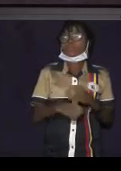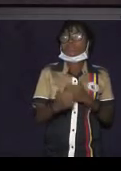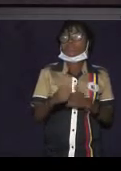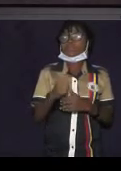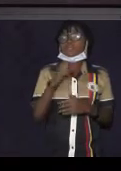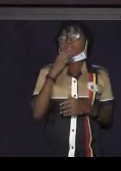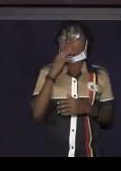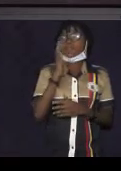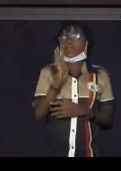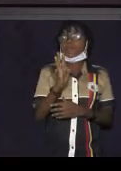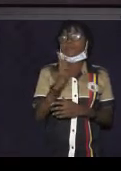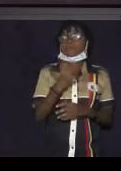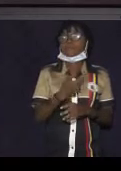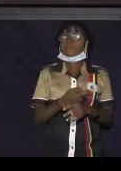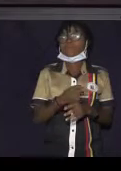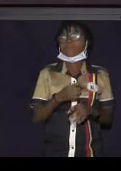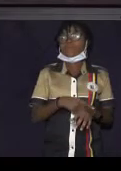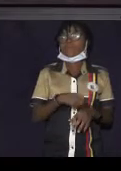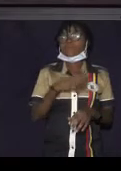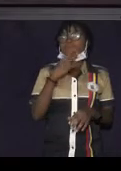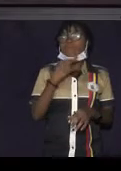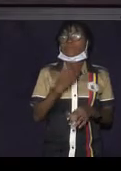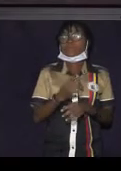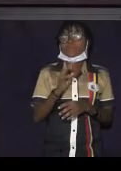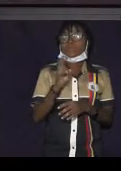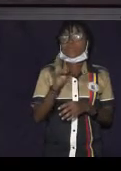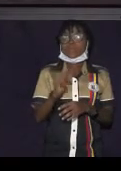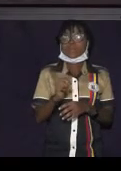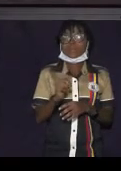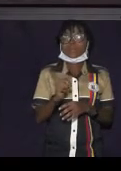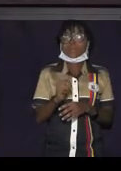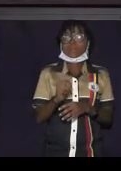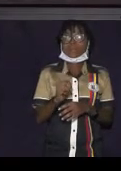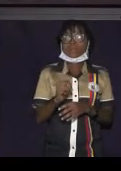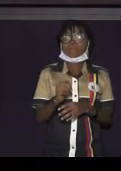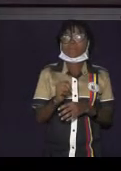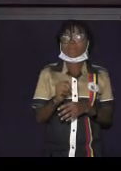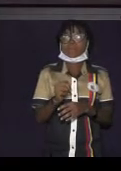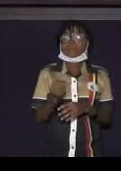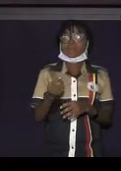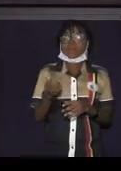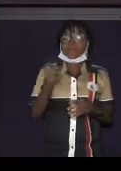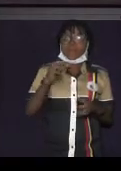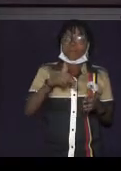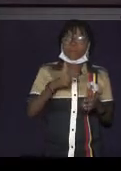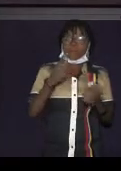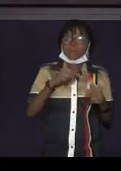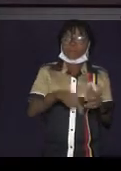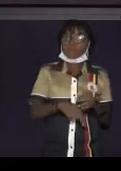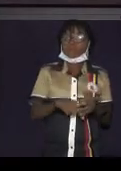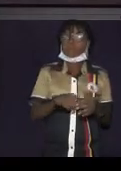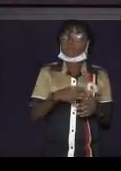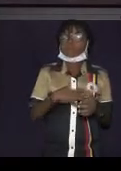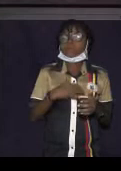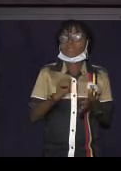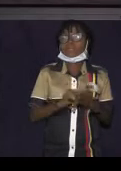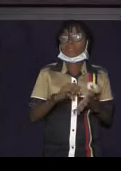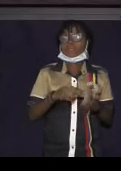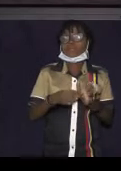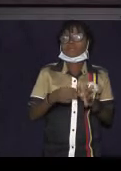So what do we have left? We have m is 5. M comes down, 5 comes down. That means that